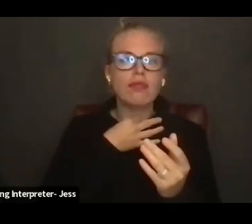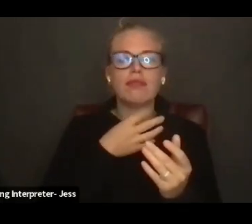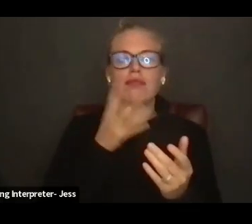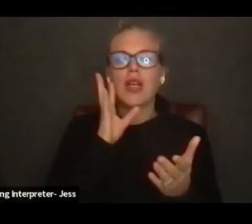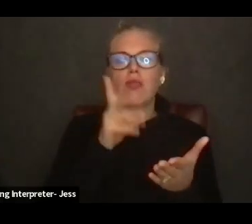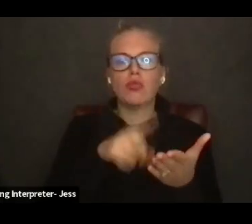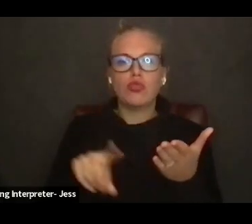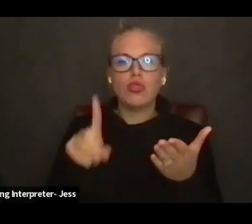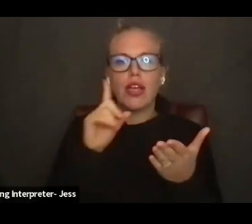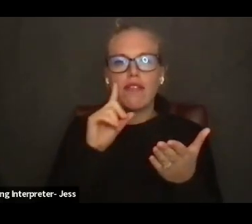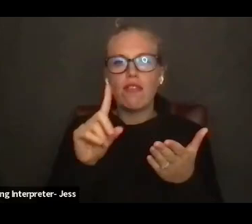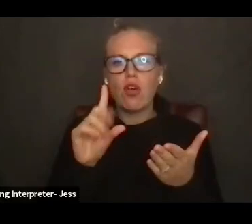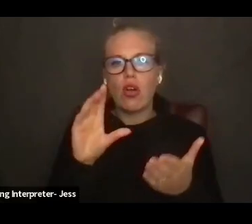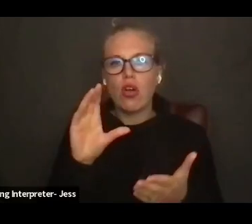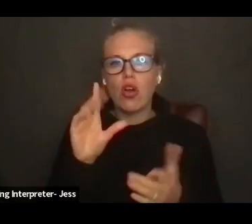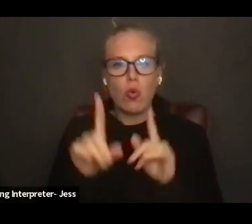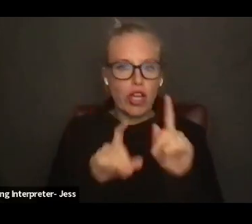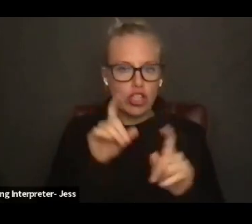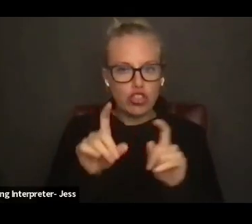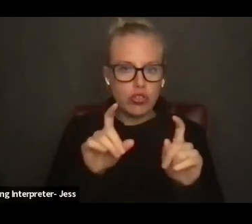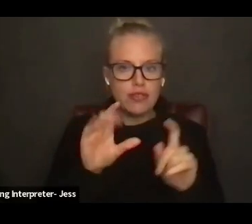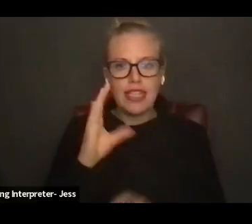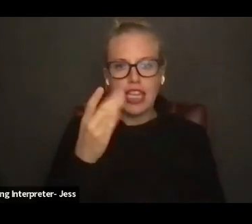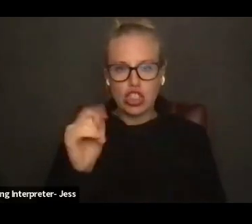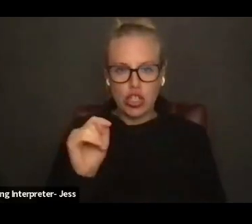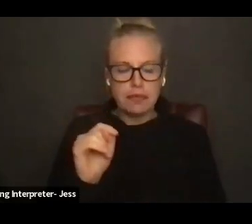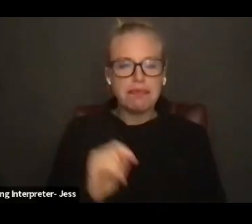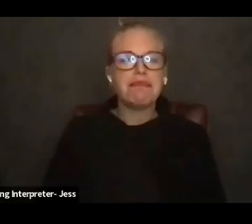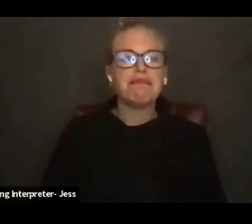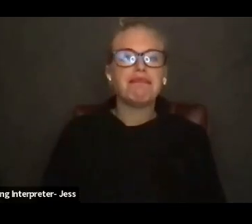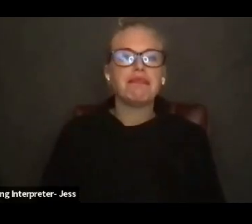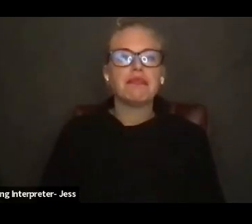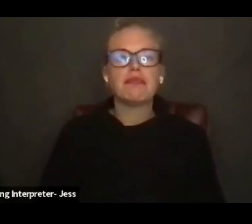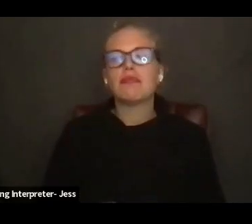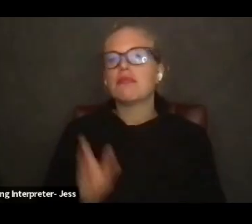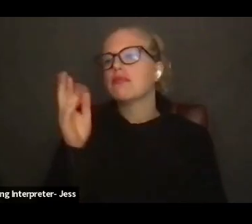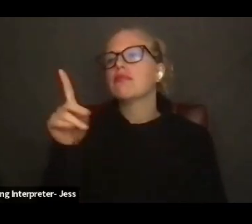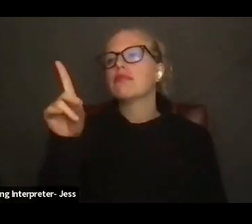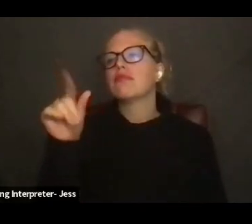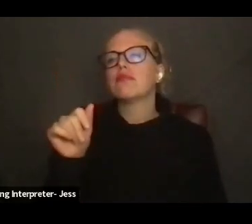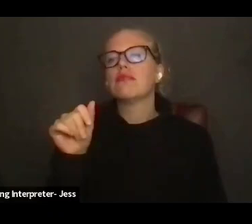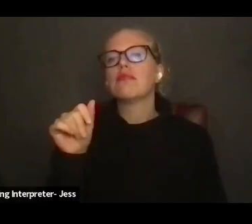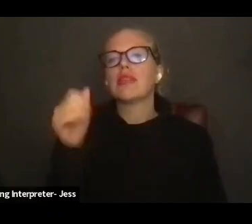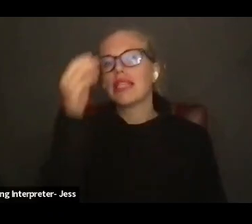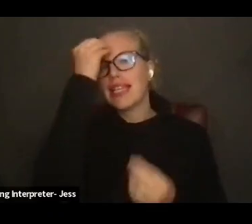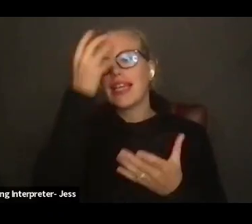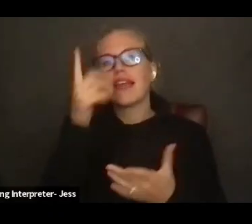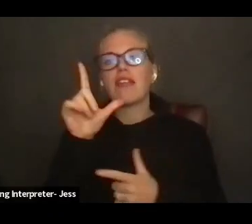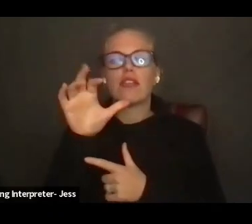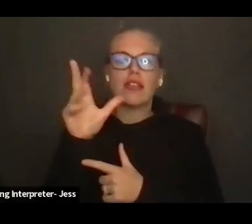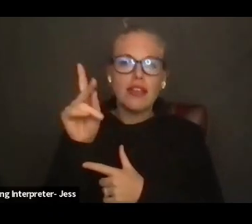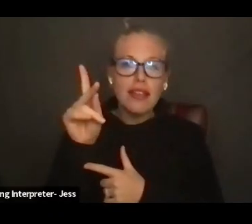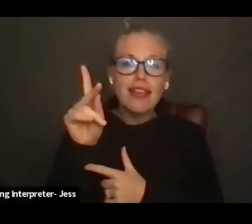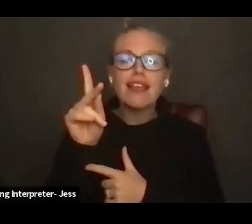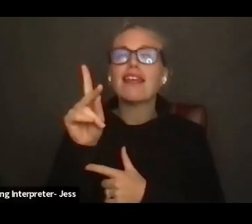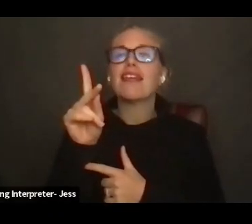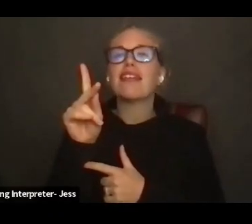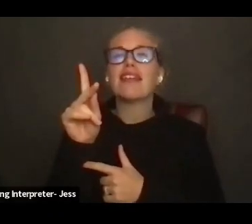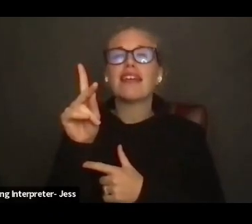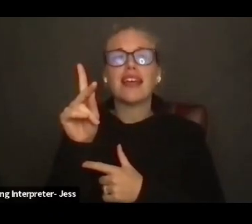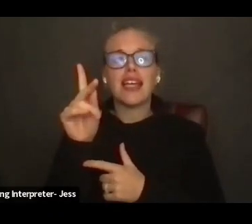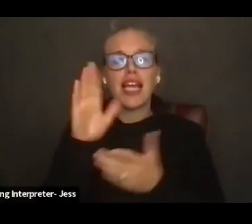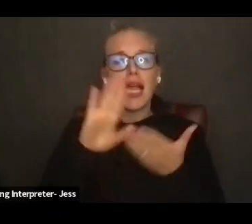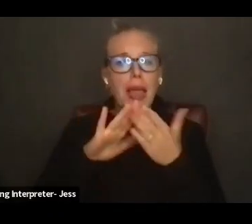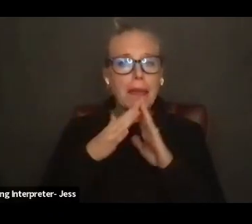for questions in the meantime. Yep, and we've got information, the links to the